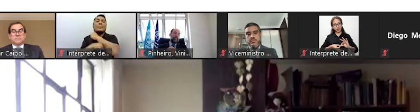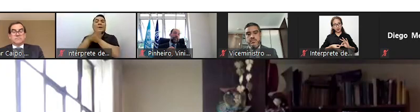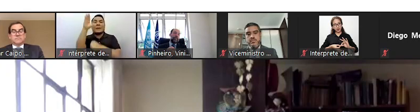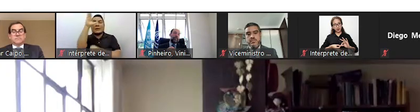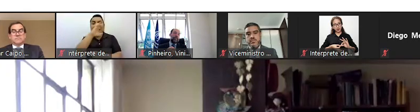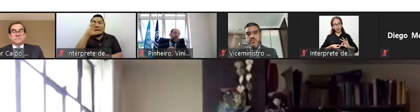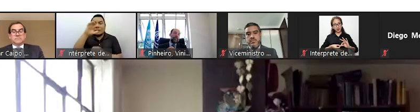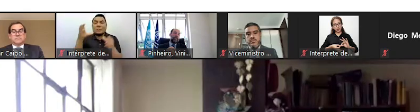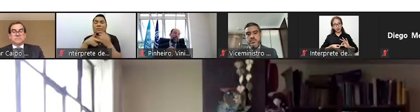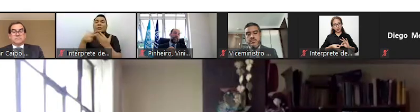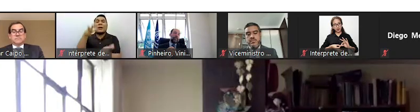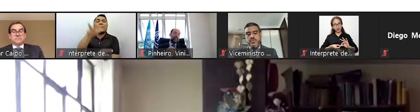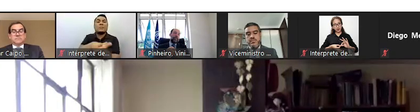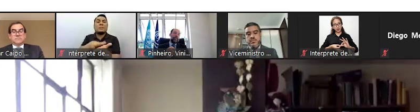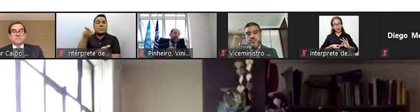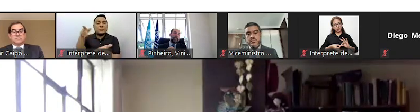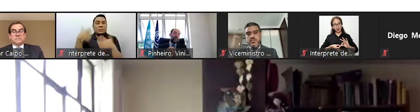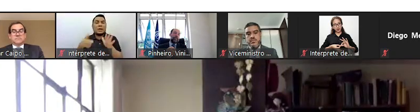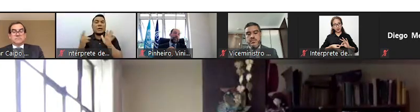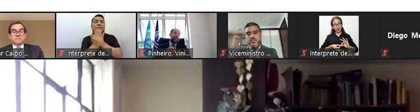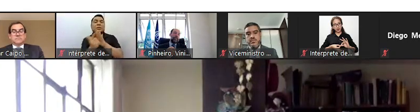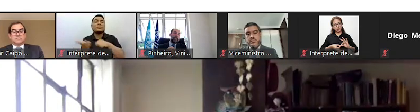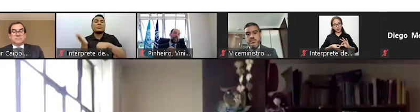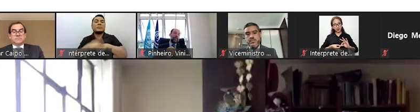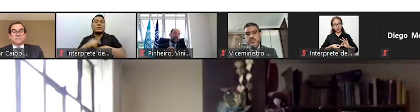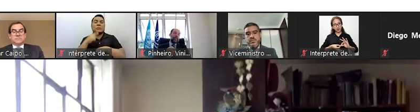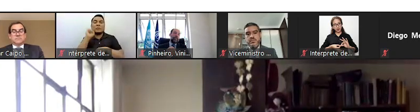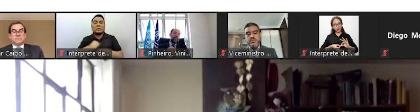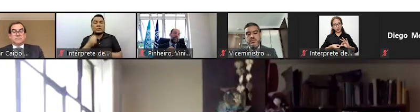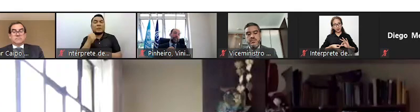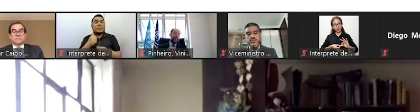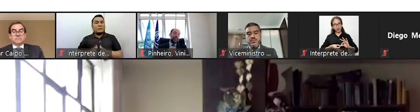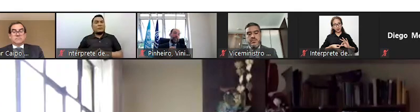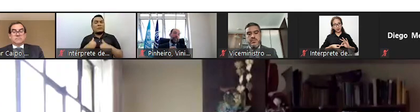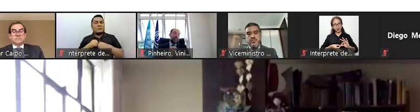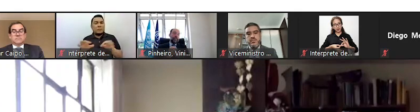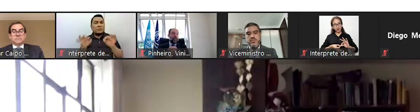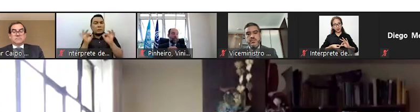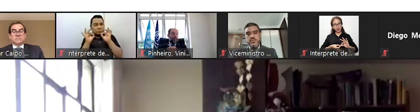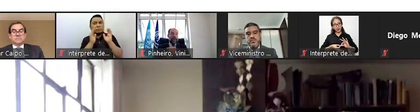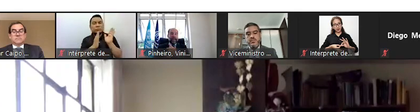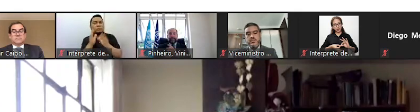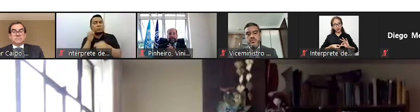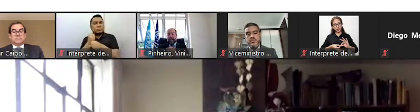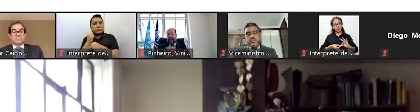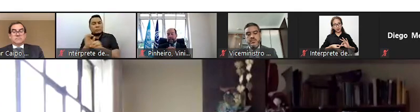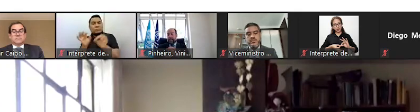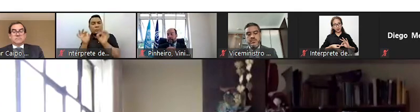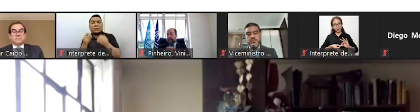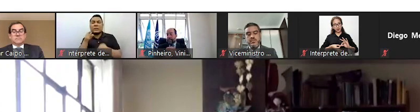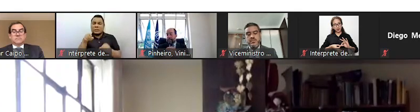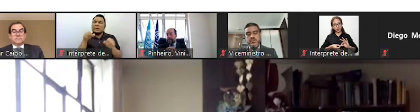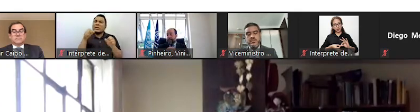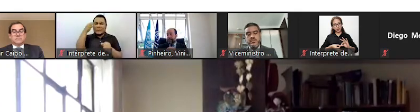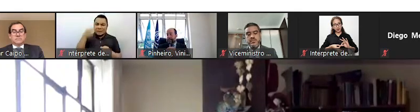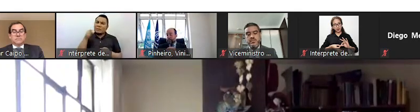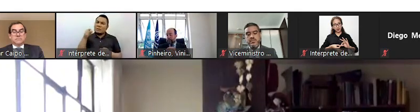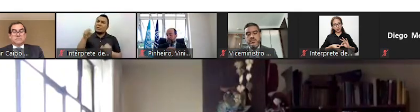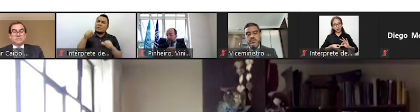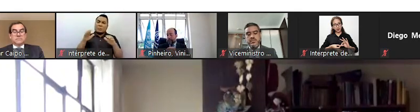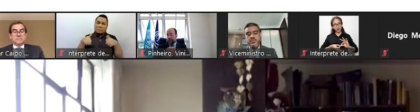example of the countries in europe that are approving laws on due diligence and we think that that